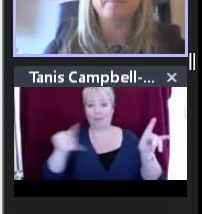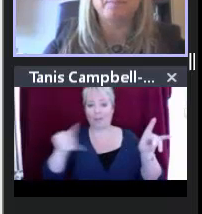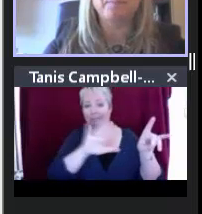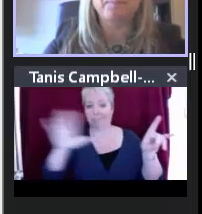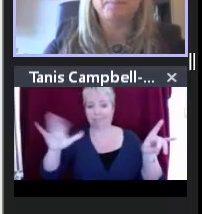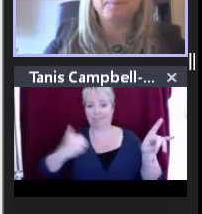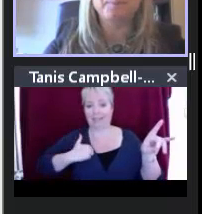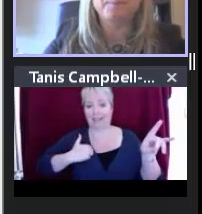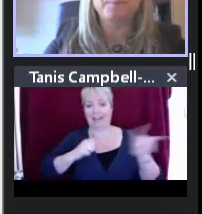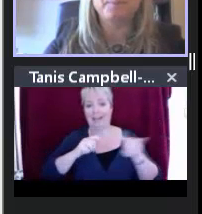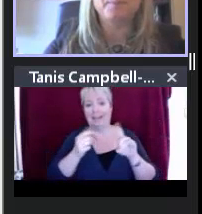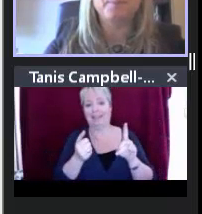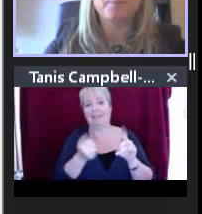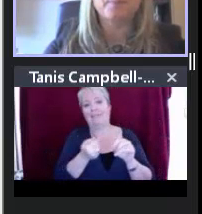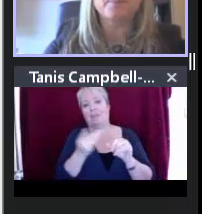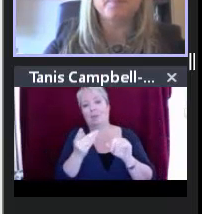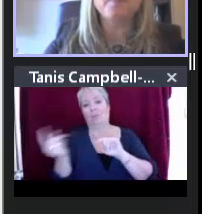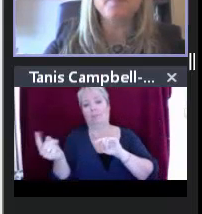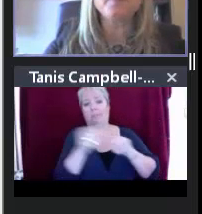for me.